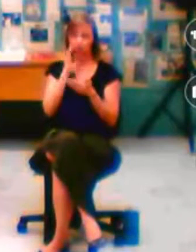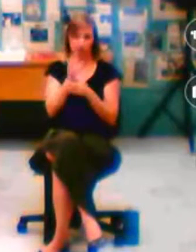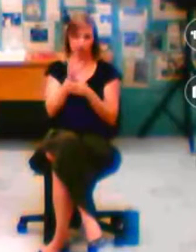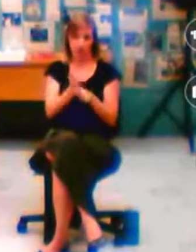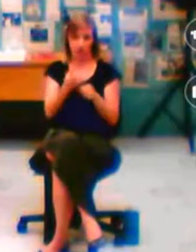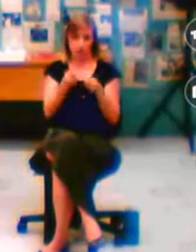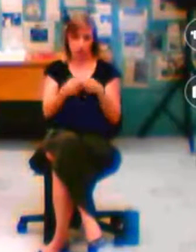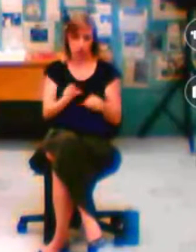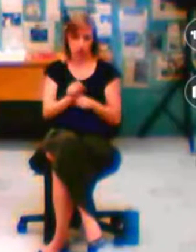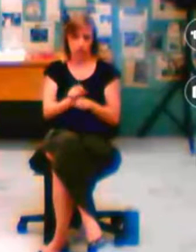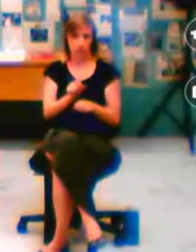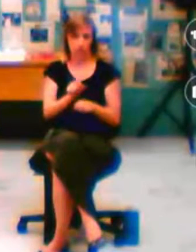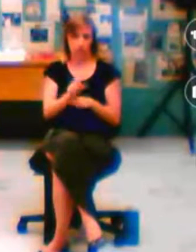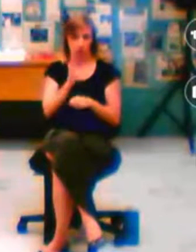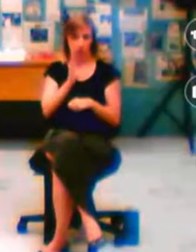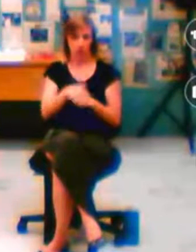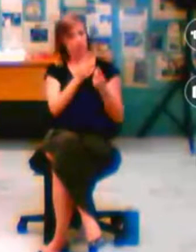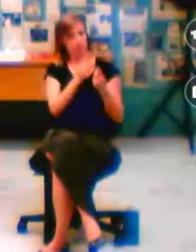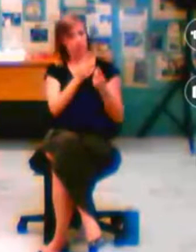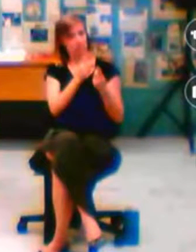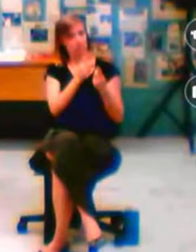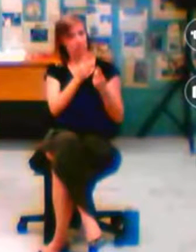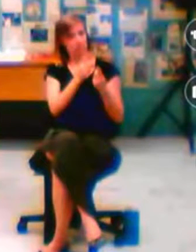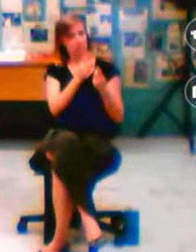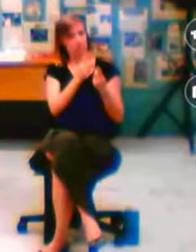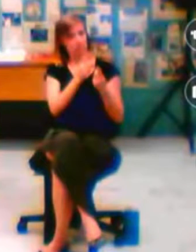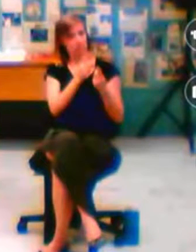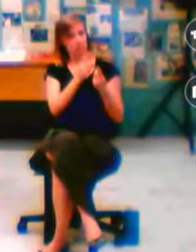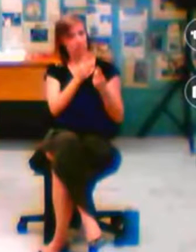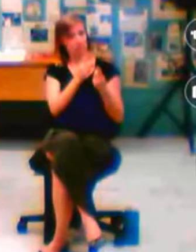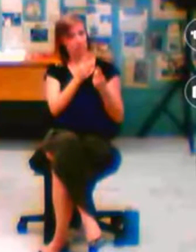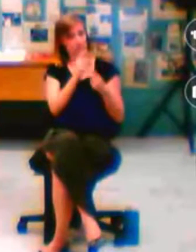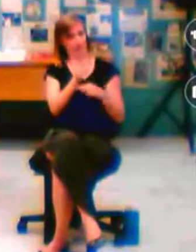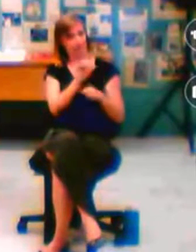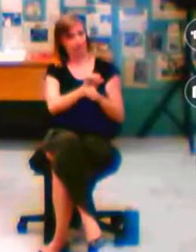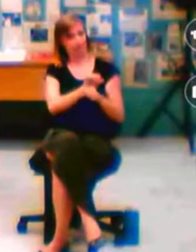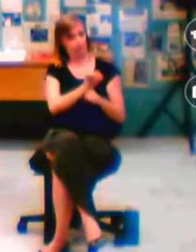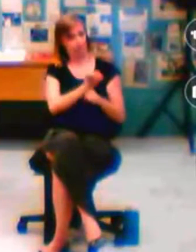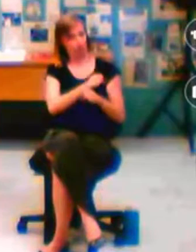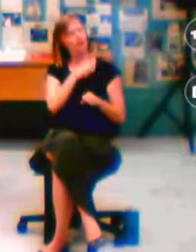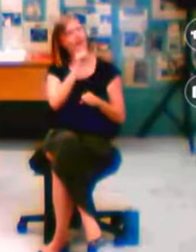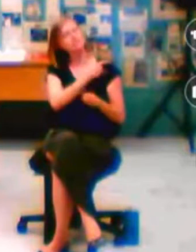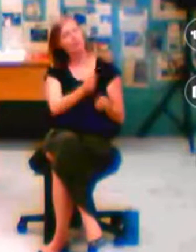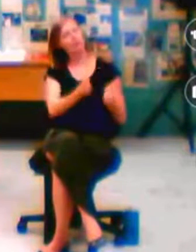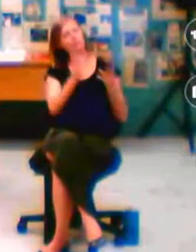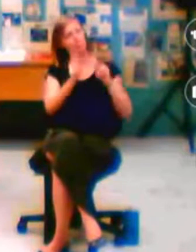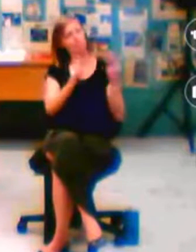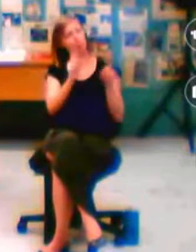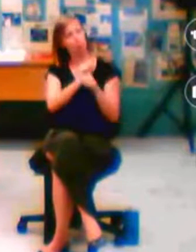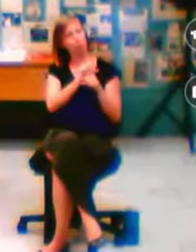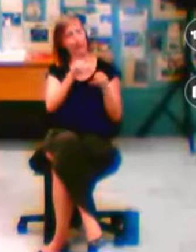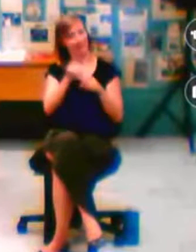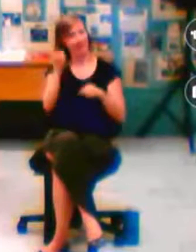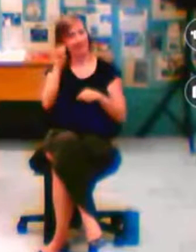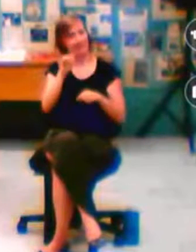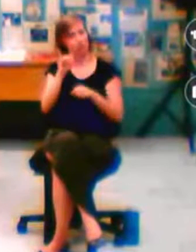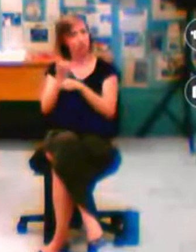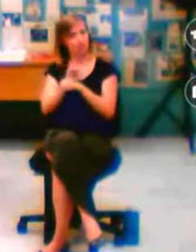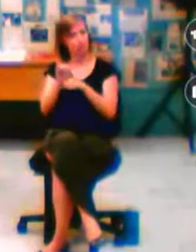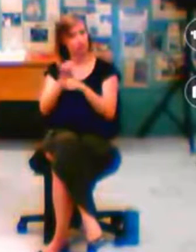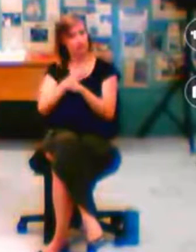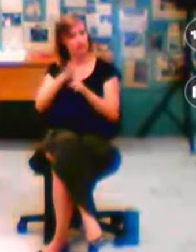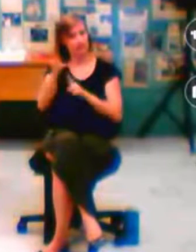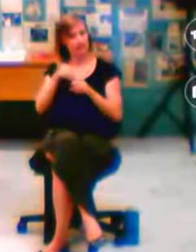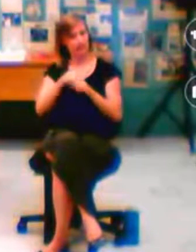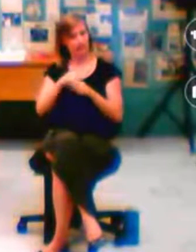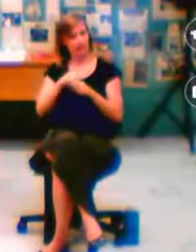not rejected and resubmitted, rejected and resubmitted, and that will be a loss of jobs. The Colorado Department